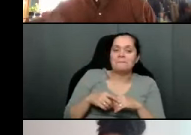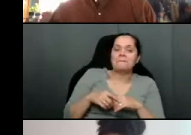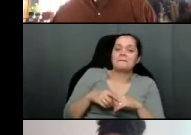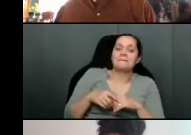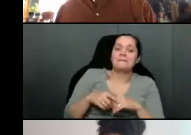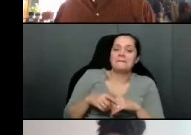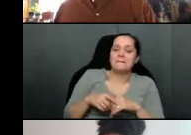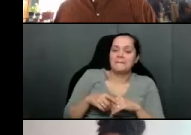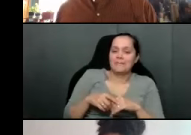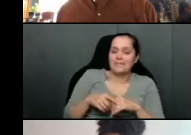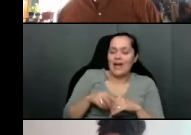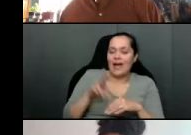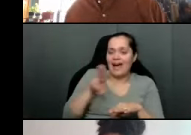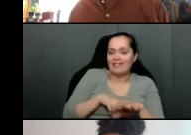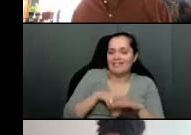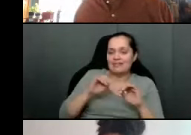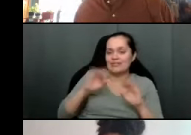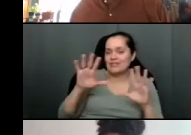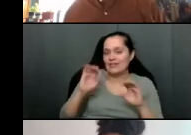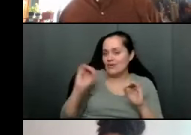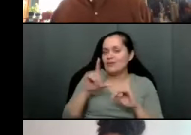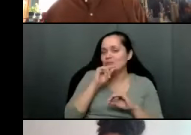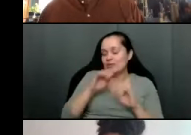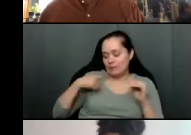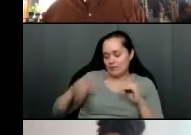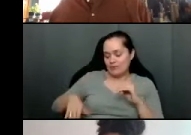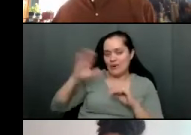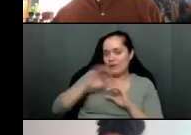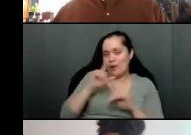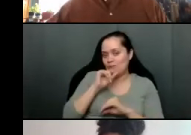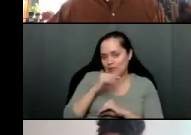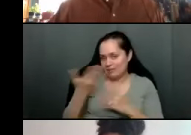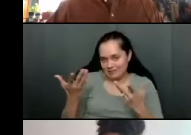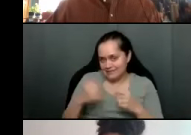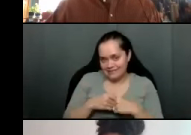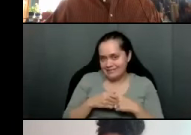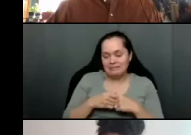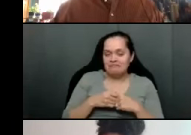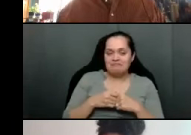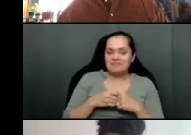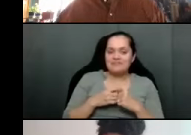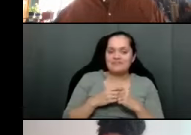Of course, there was no Twitter at all when I was growing up as well.